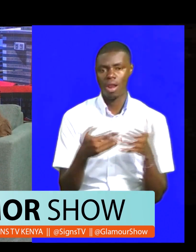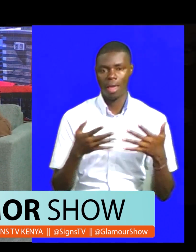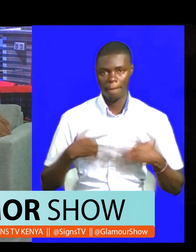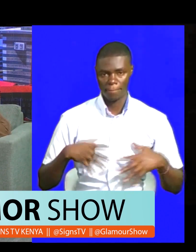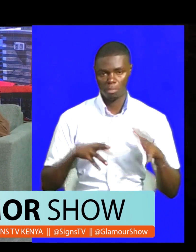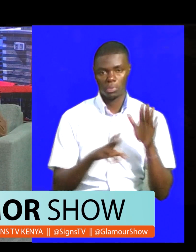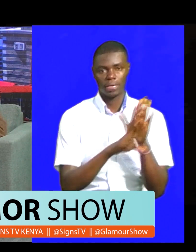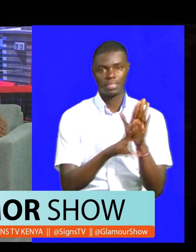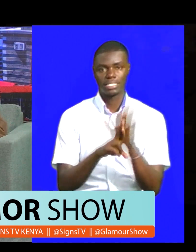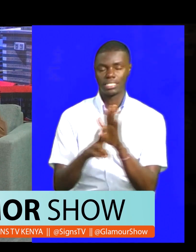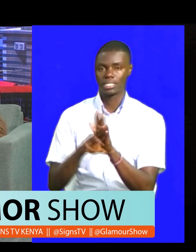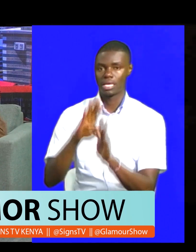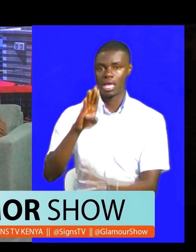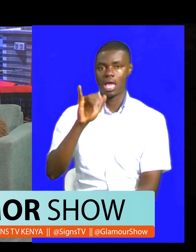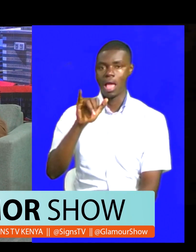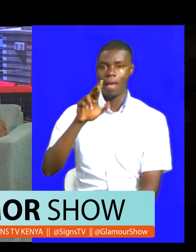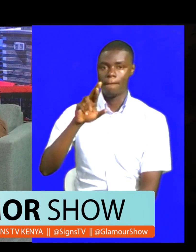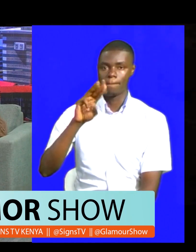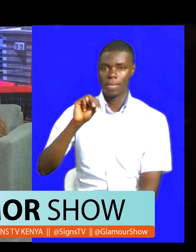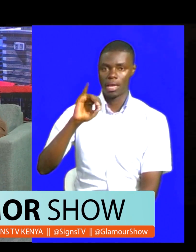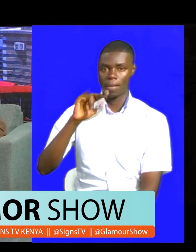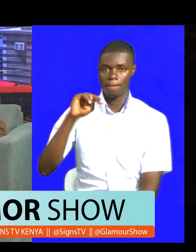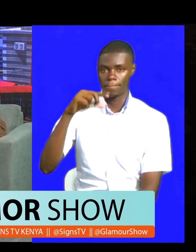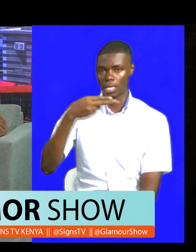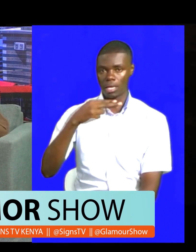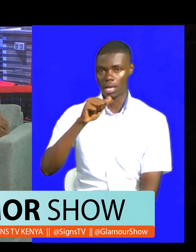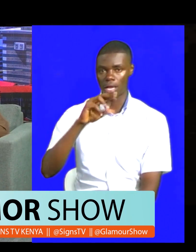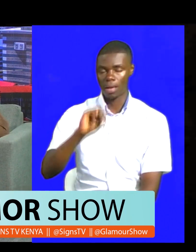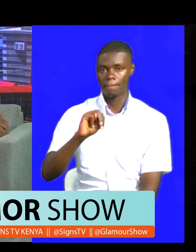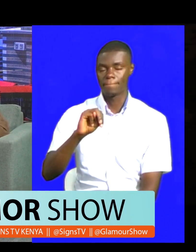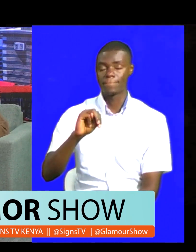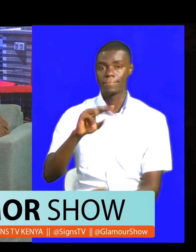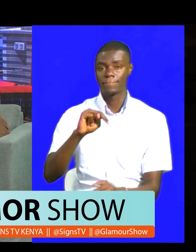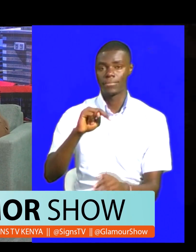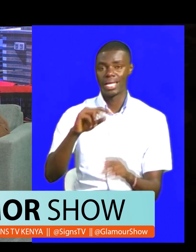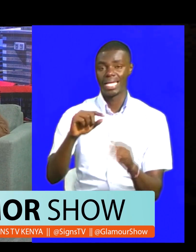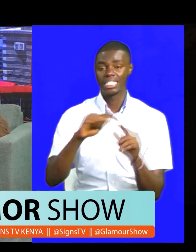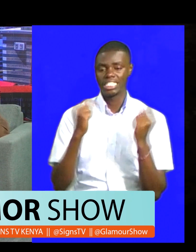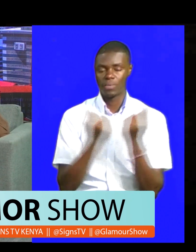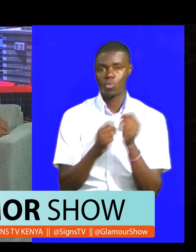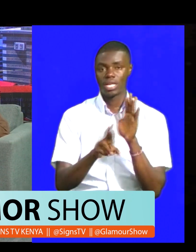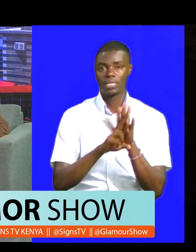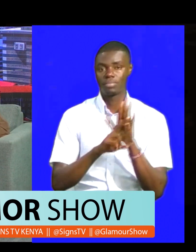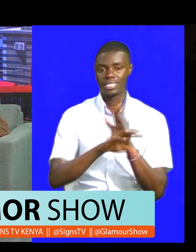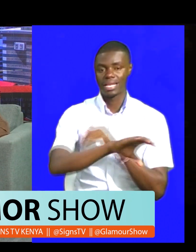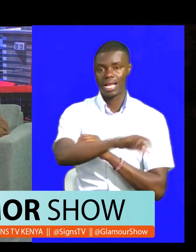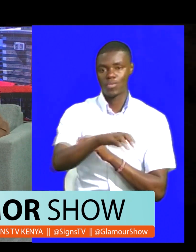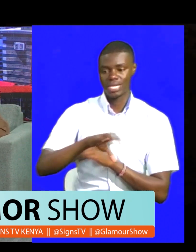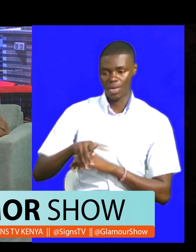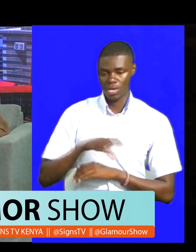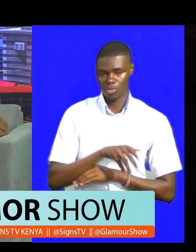who are representing the Birmingham team. They are representing their counties. That is, each and every county is